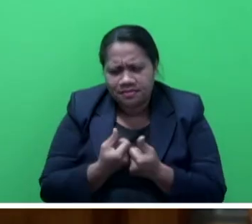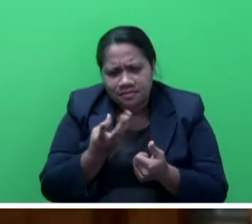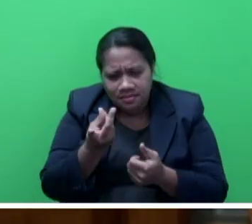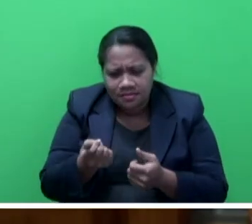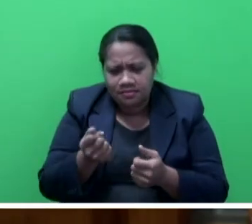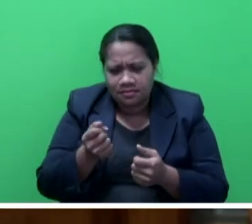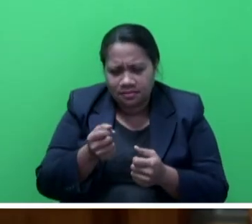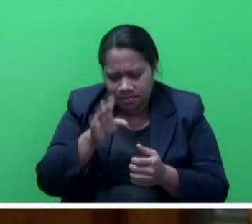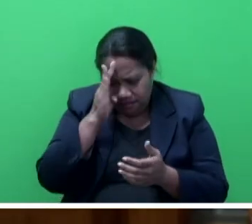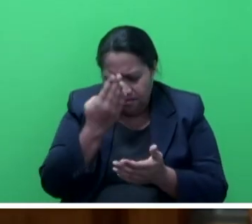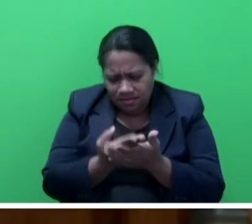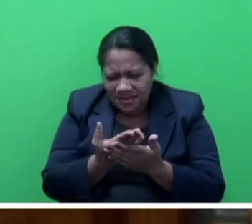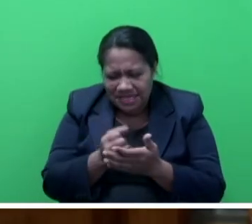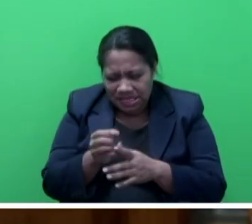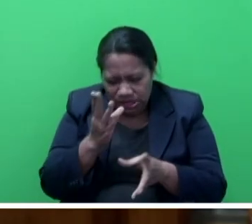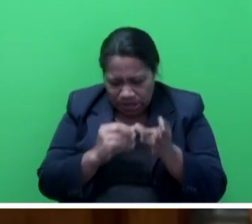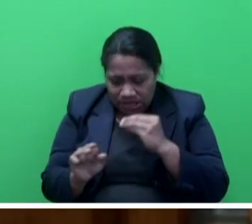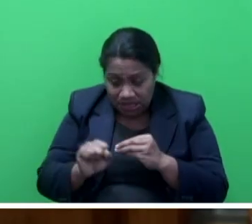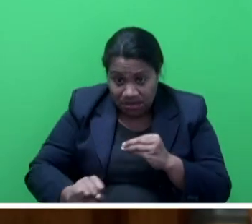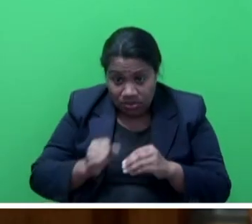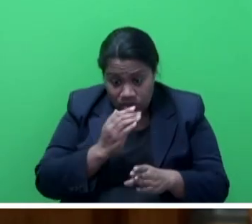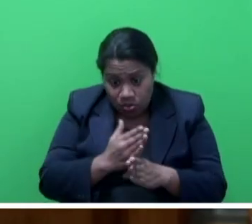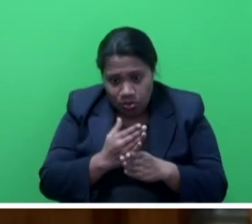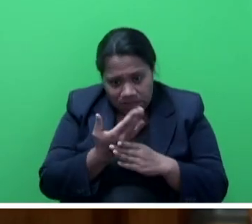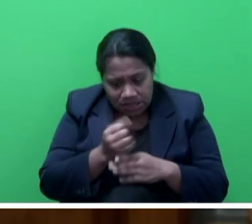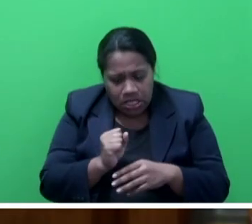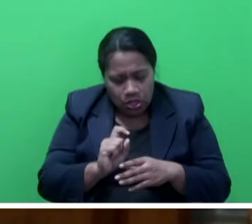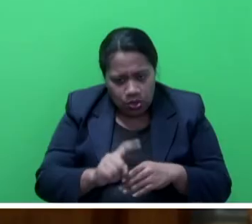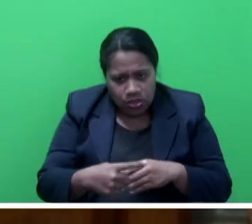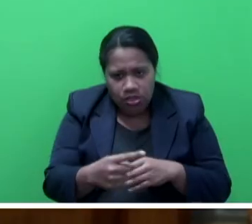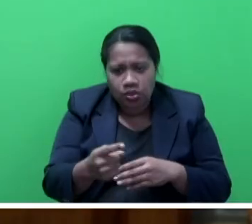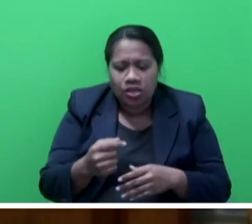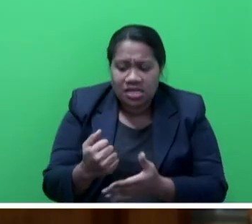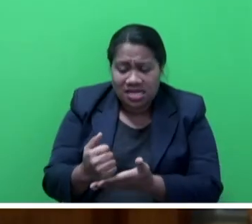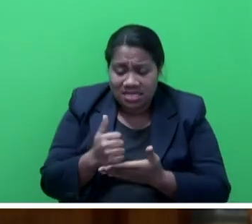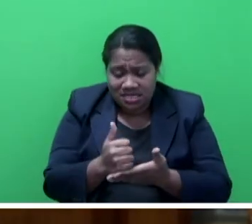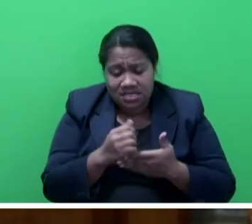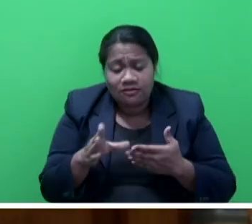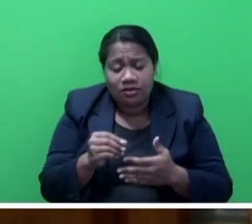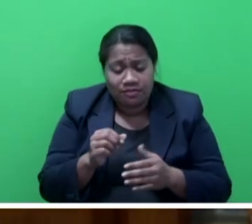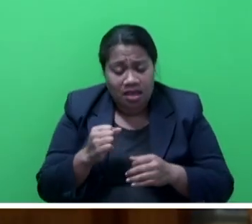spaces while the rehab works are continuing through the assistance of our RFMF engineers.